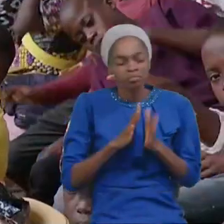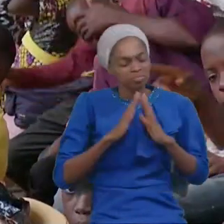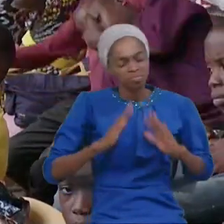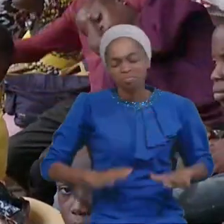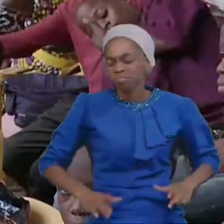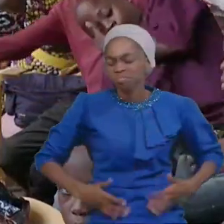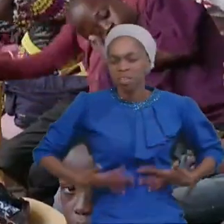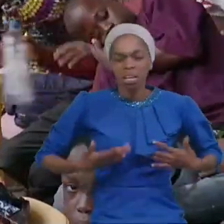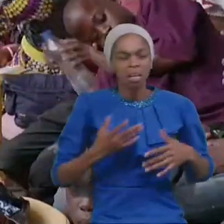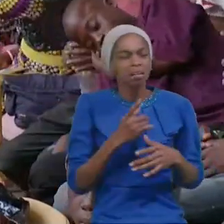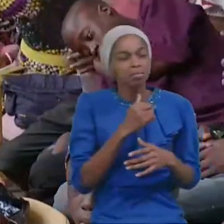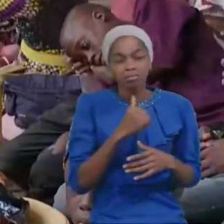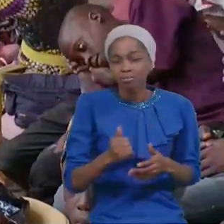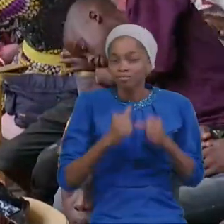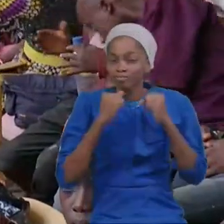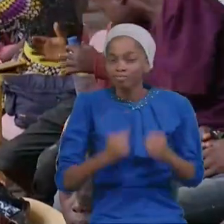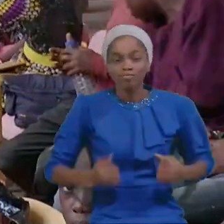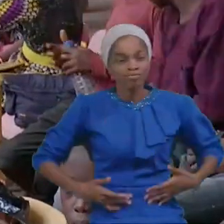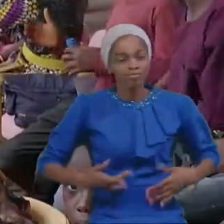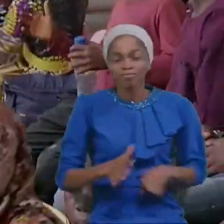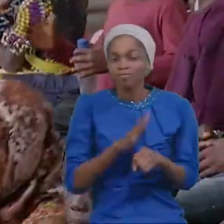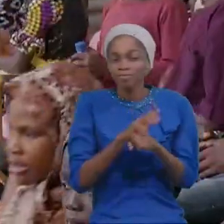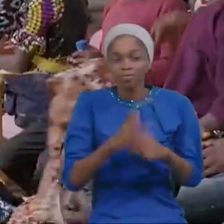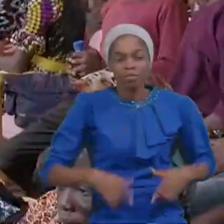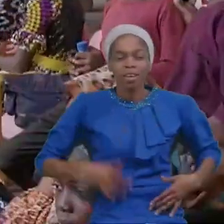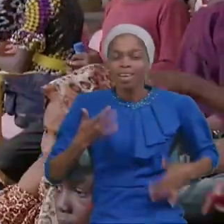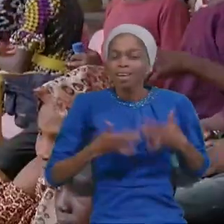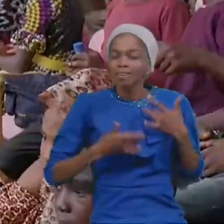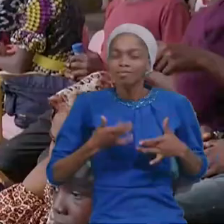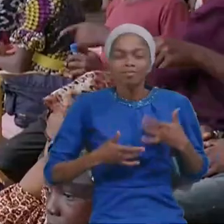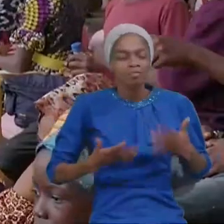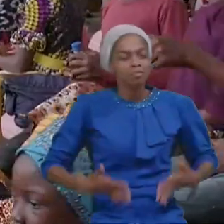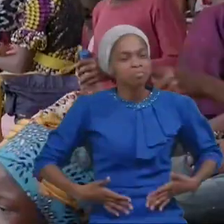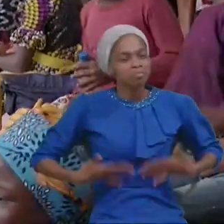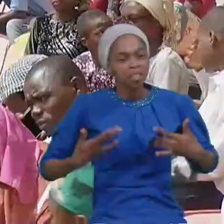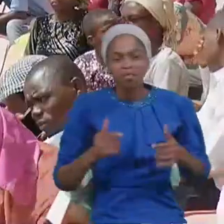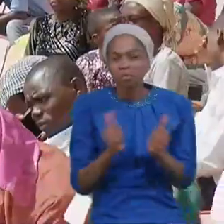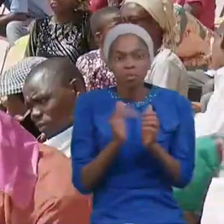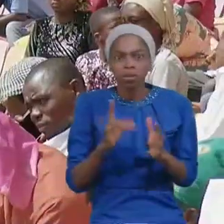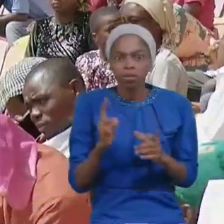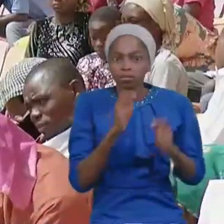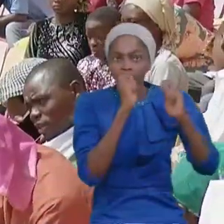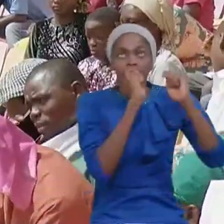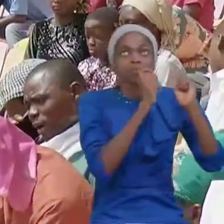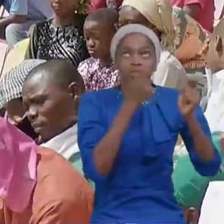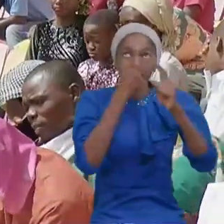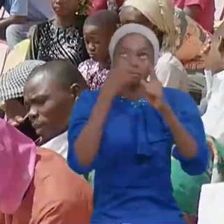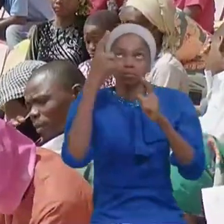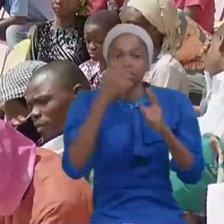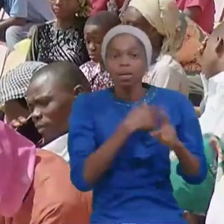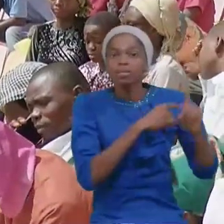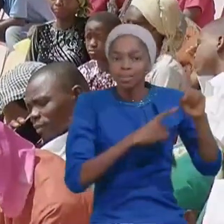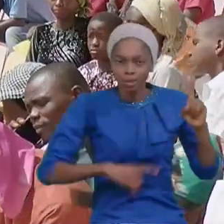without the gift. And the Lord will give you that gift today in Jesus' name. Look